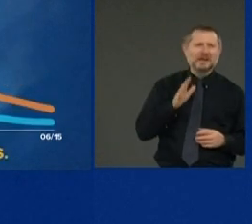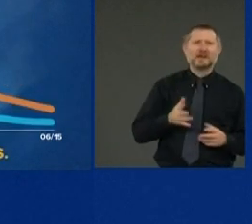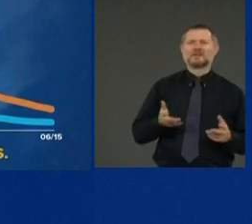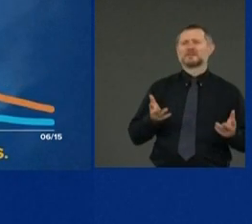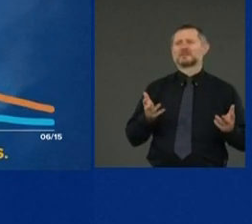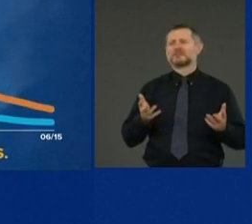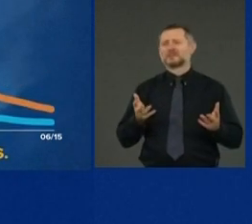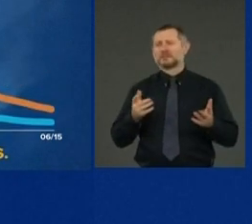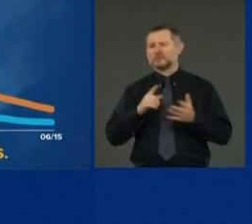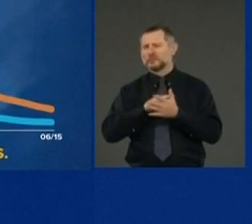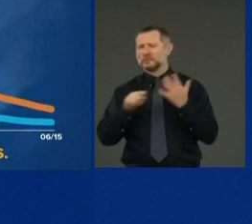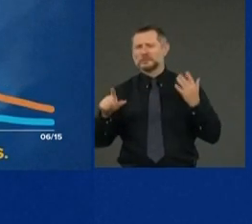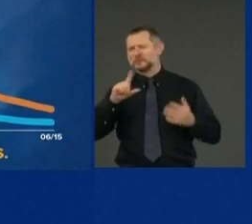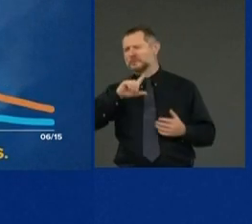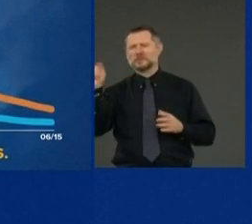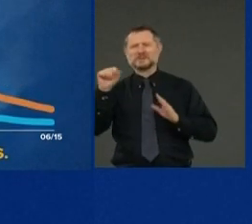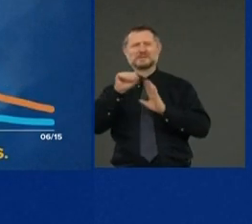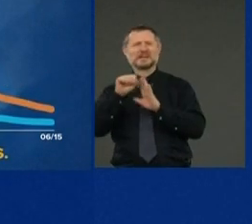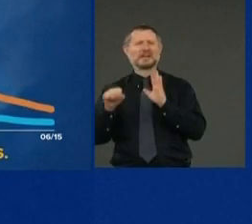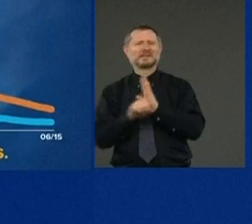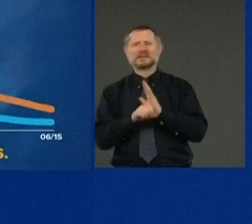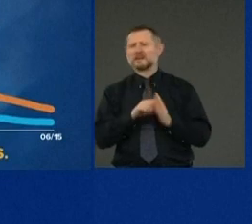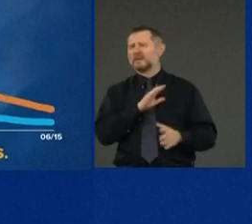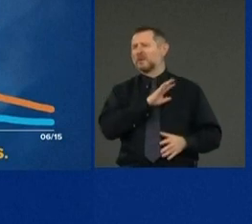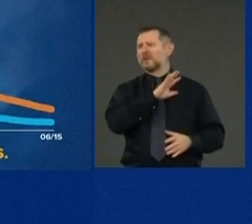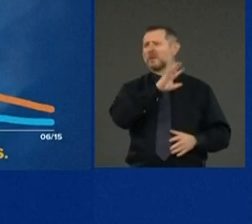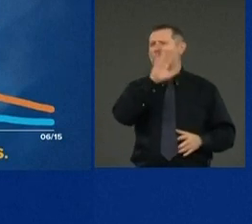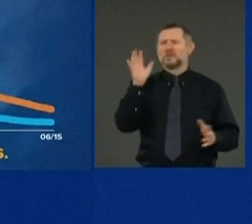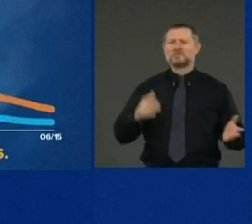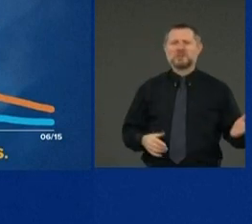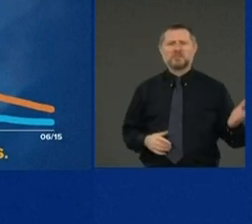It's 20 states are on the increase.